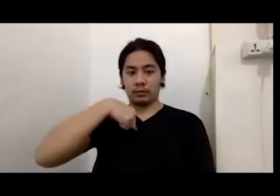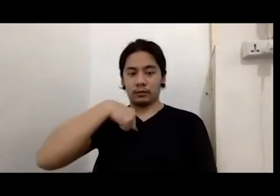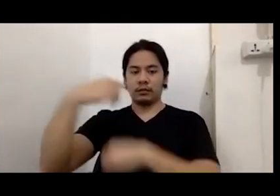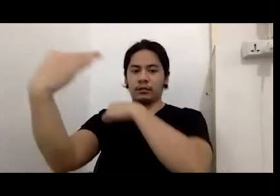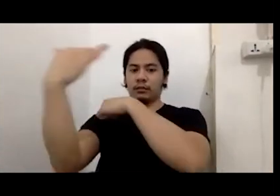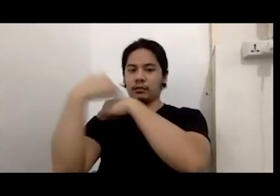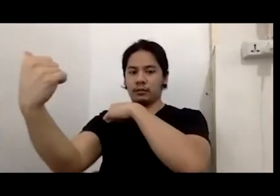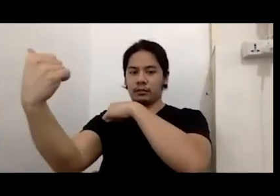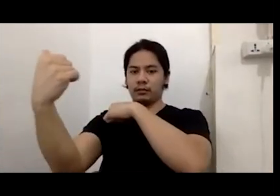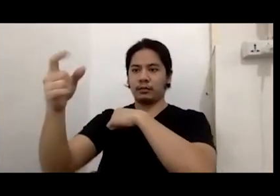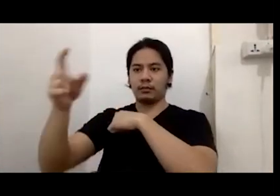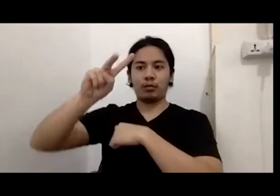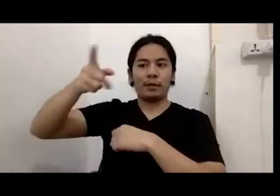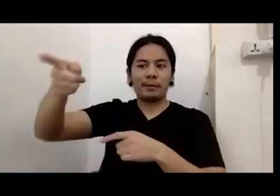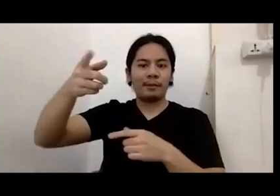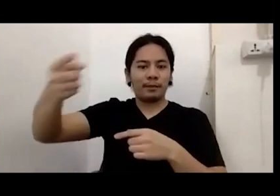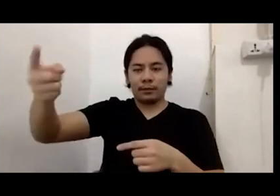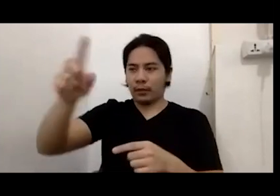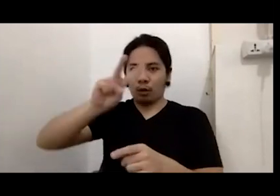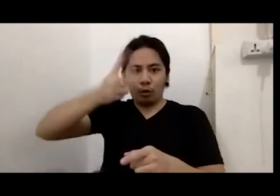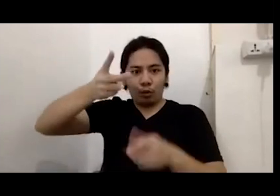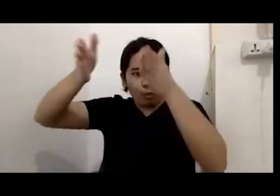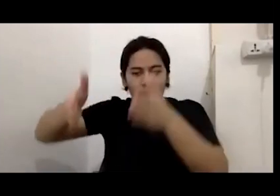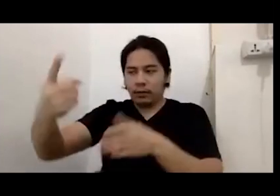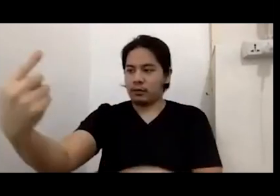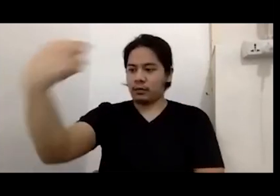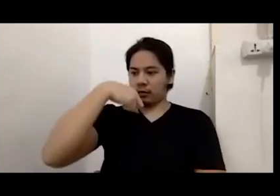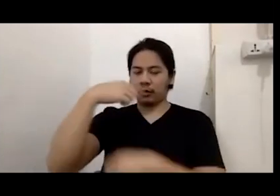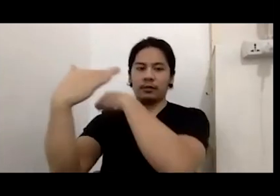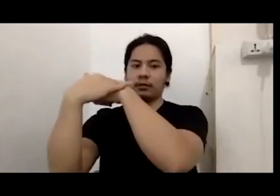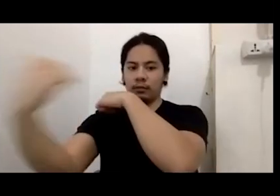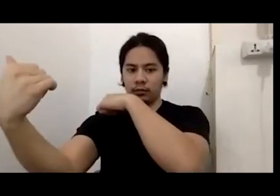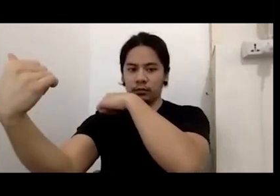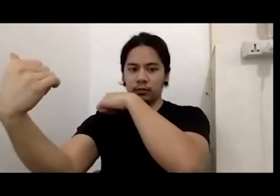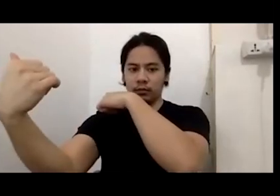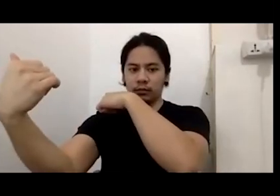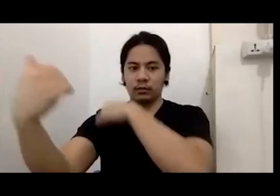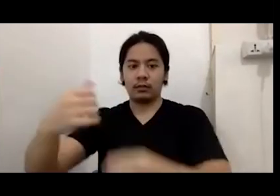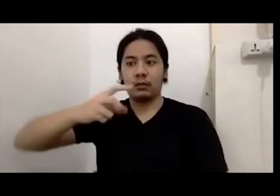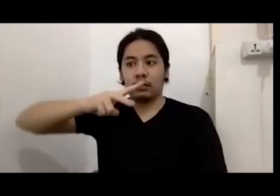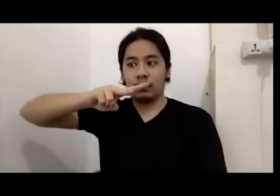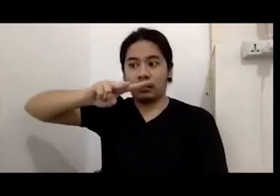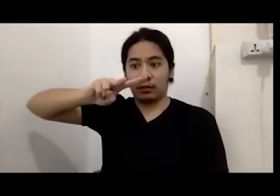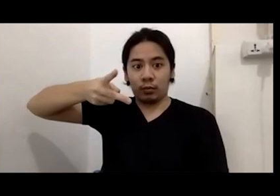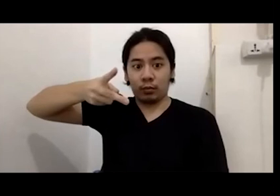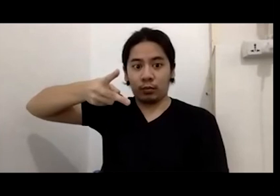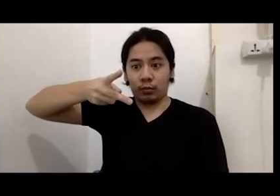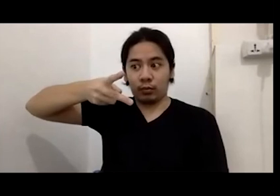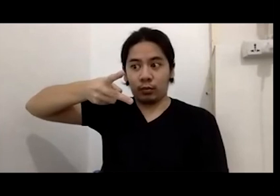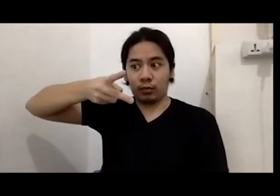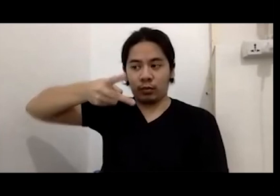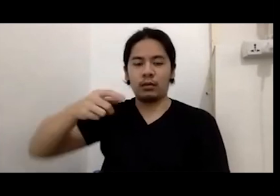So this is Shaq. Uh,